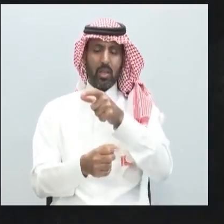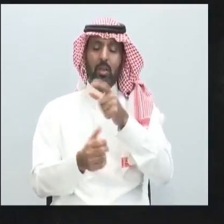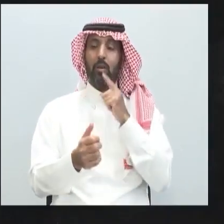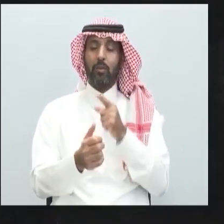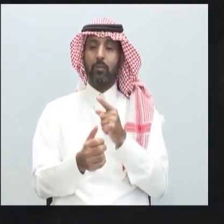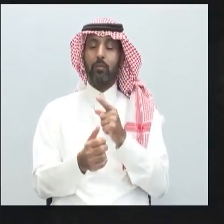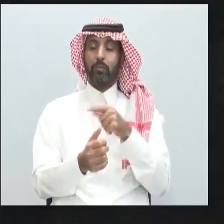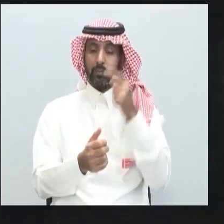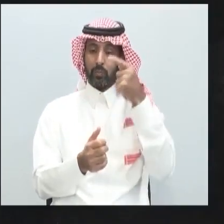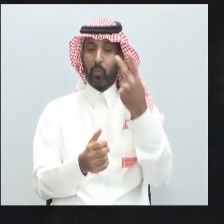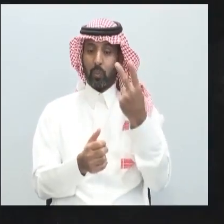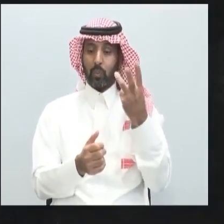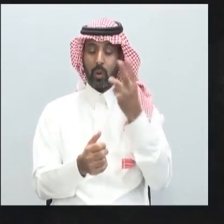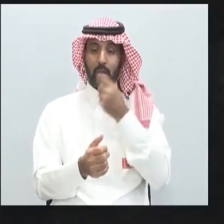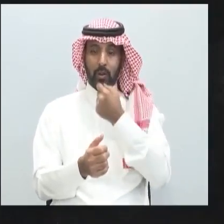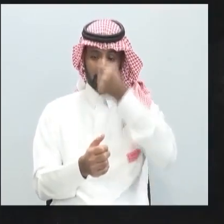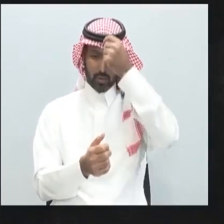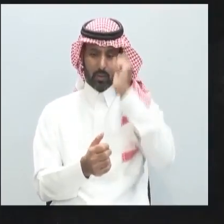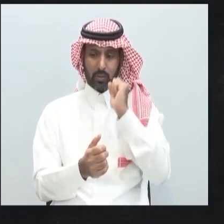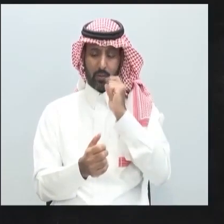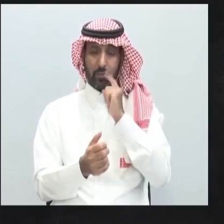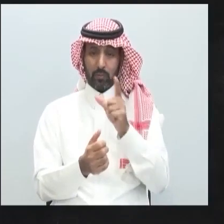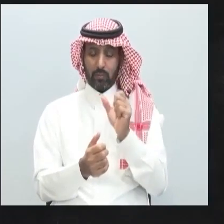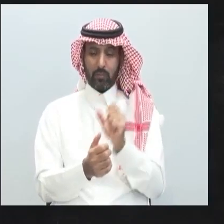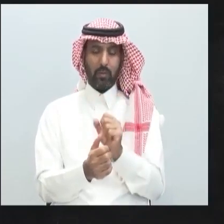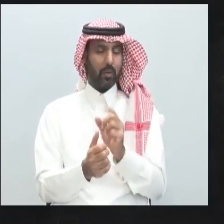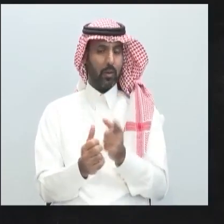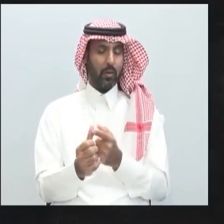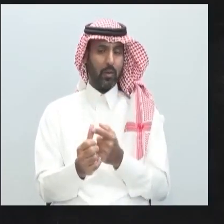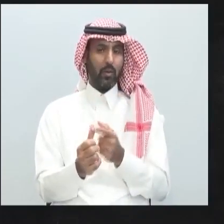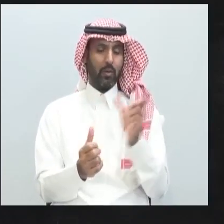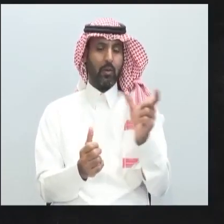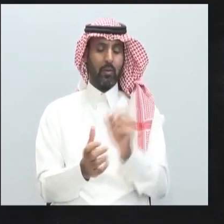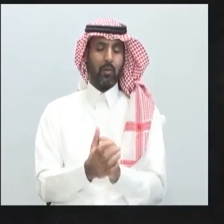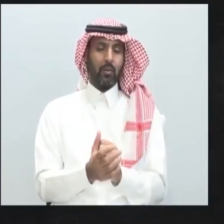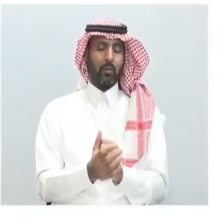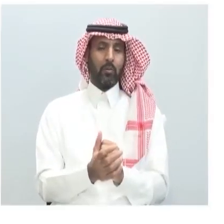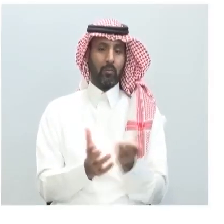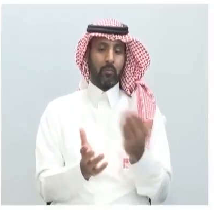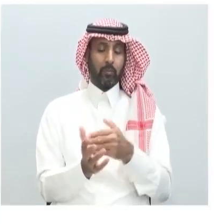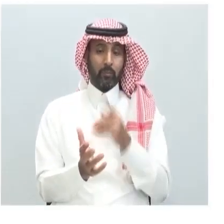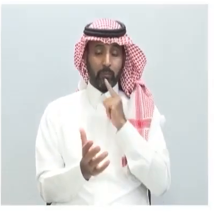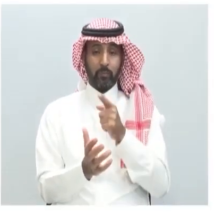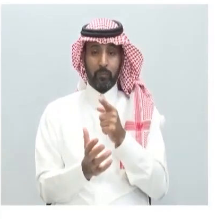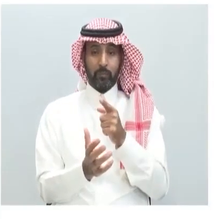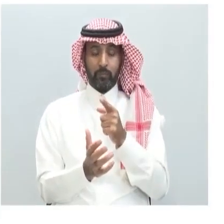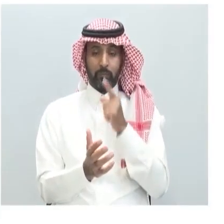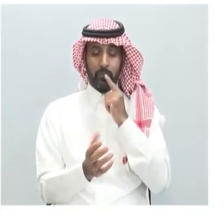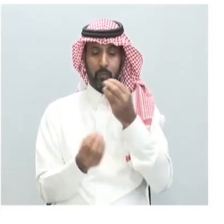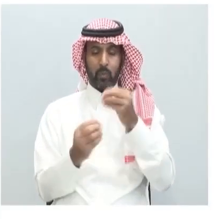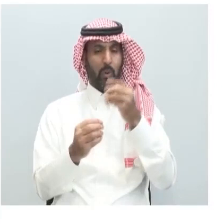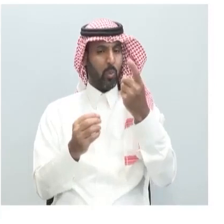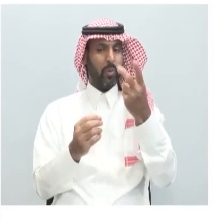maybe two or three adjectives, so there's a specific order for them. Again, when you use more than